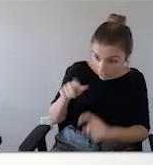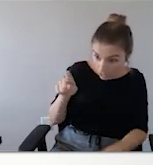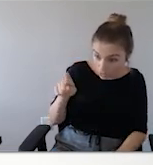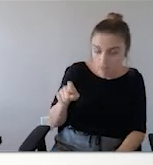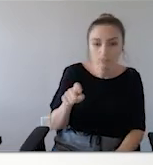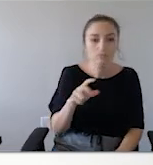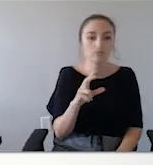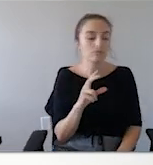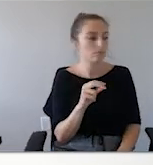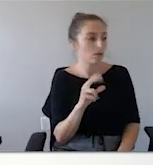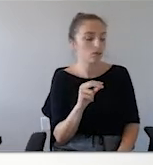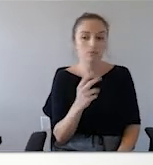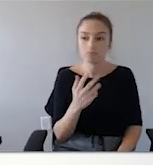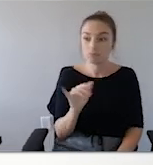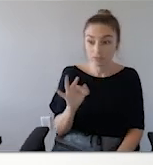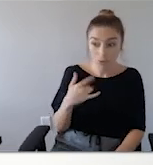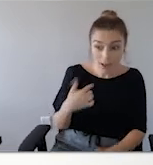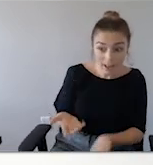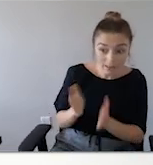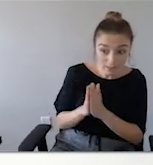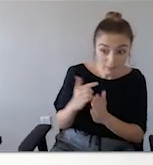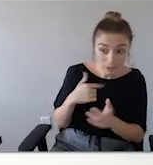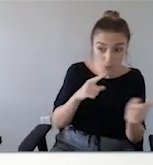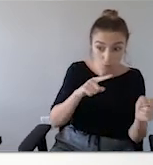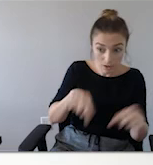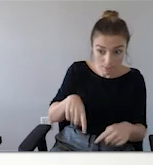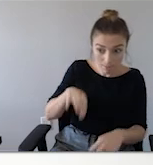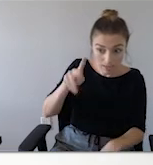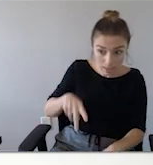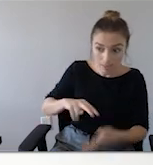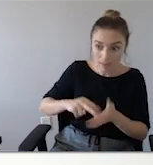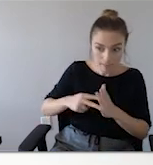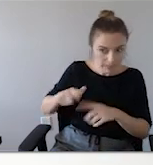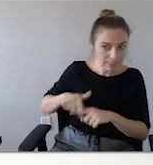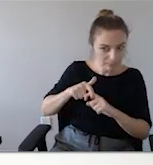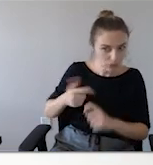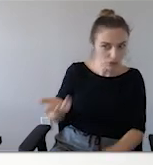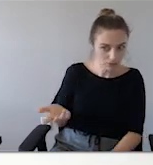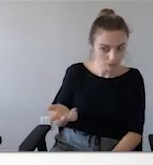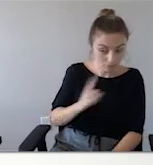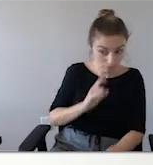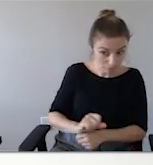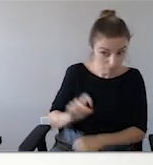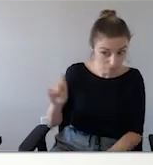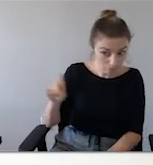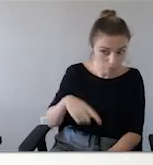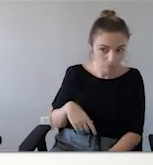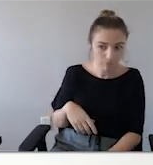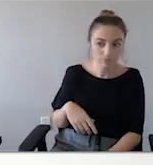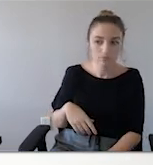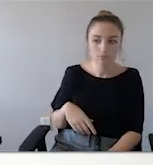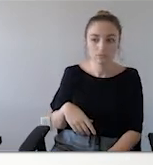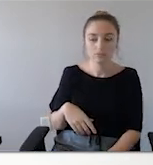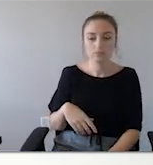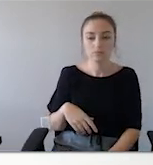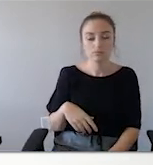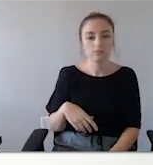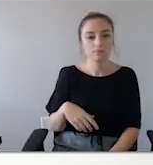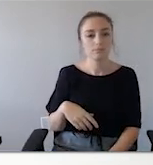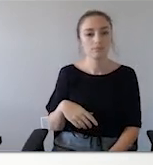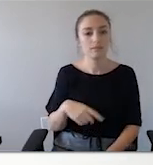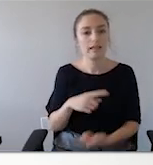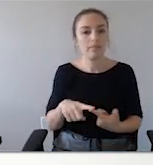pick him up, then that sounds like a suspension to me. And then they'll usually go, don't pick him